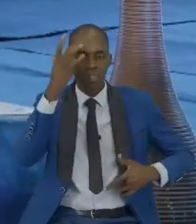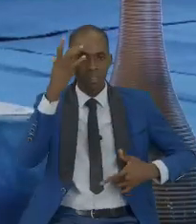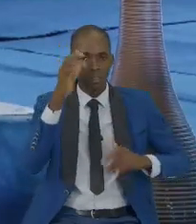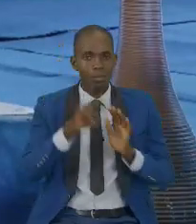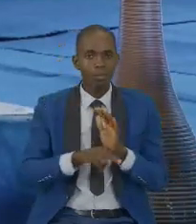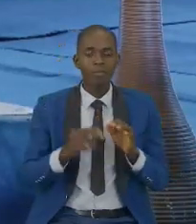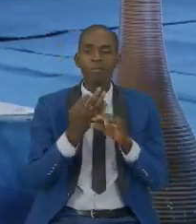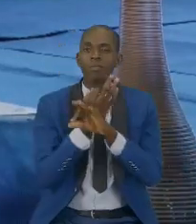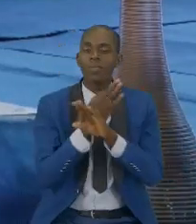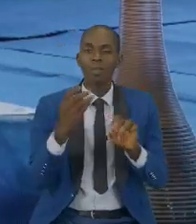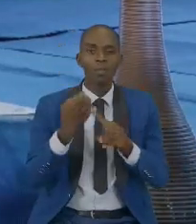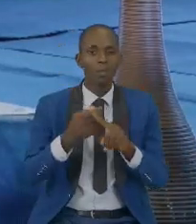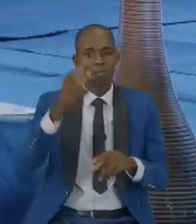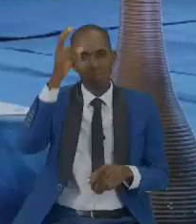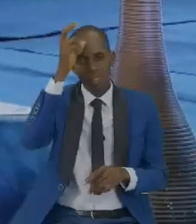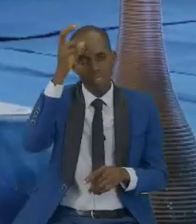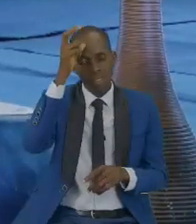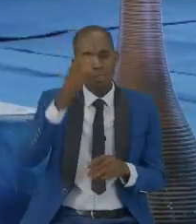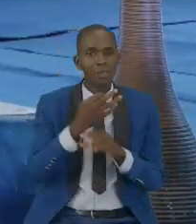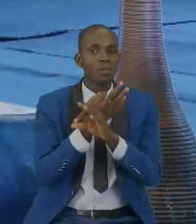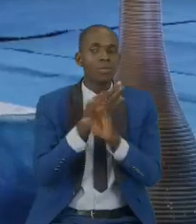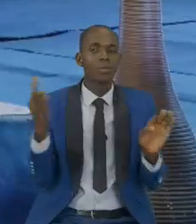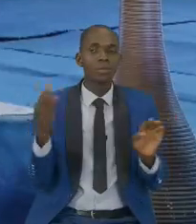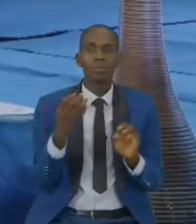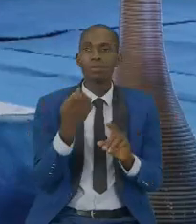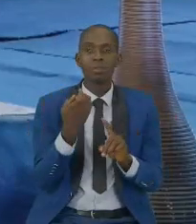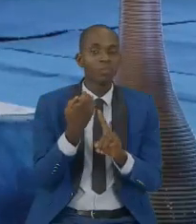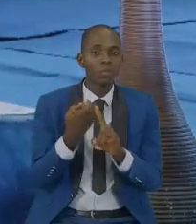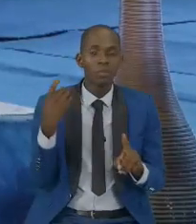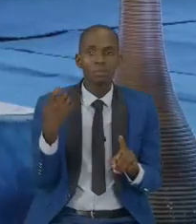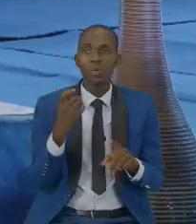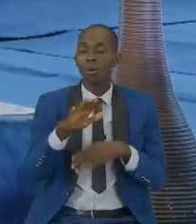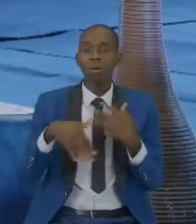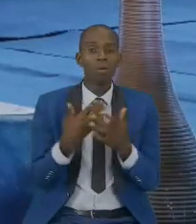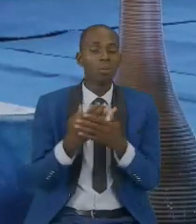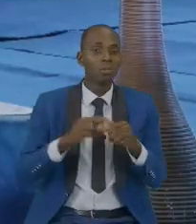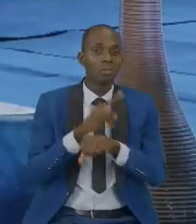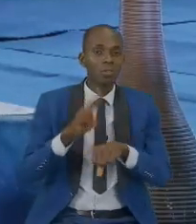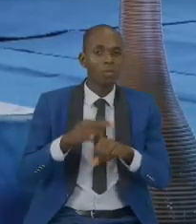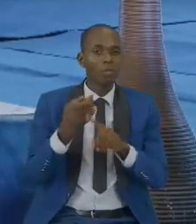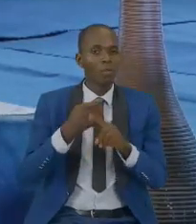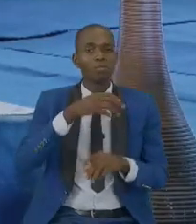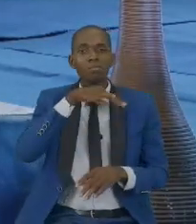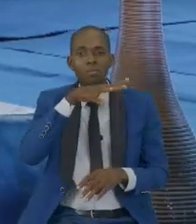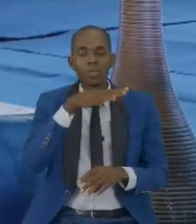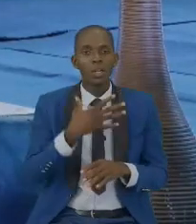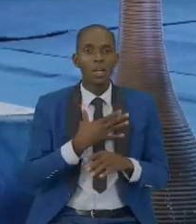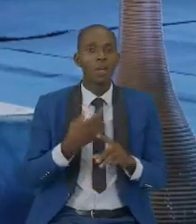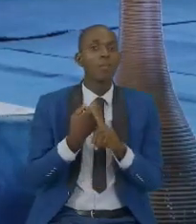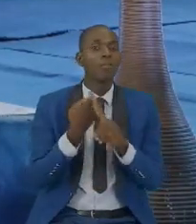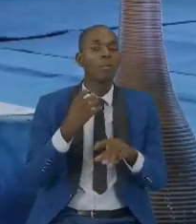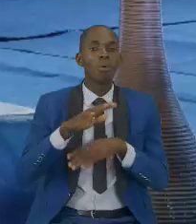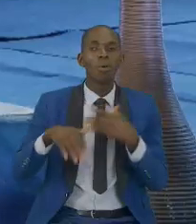from Satan, freedom from condemnation, freedom from corruption, and freedom from all